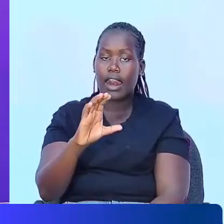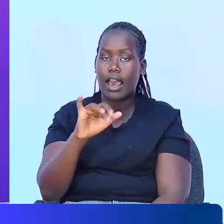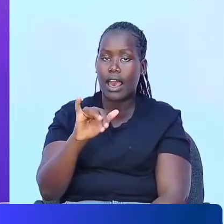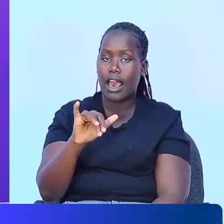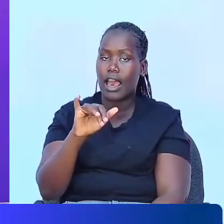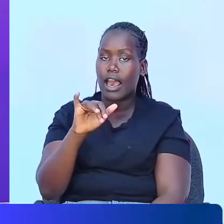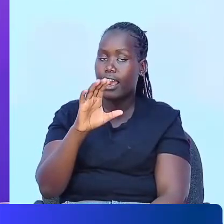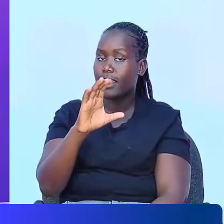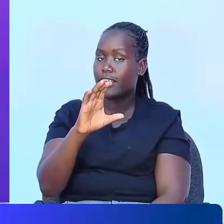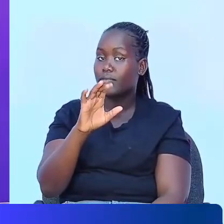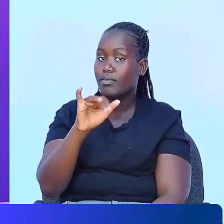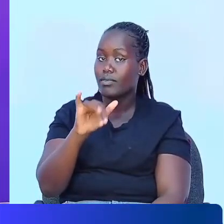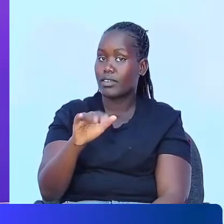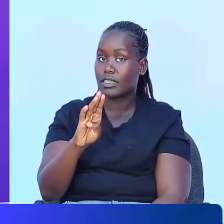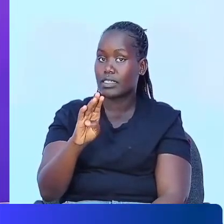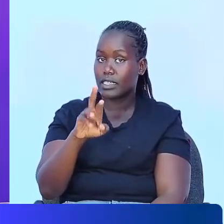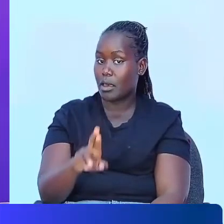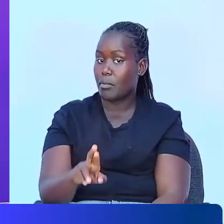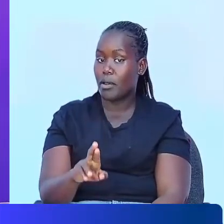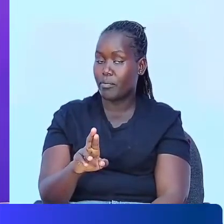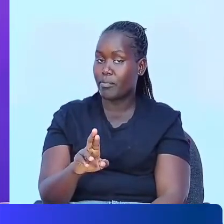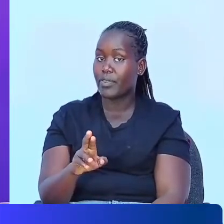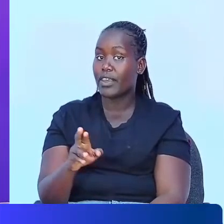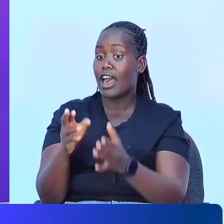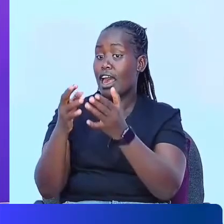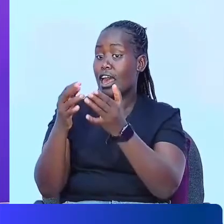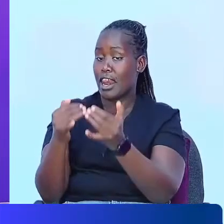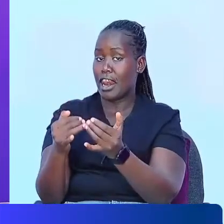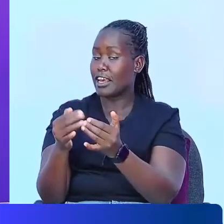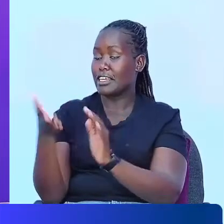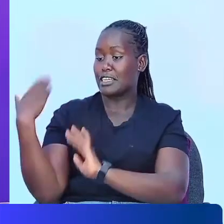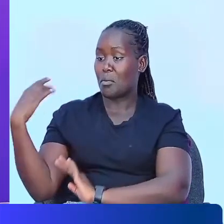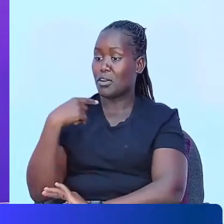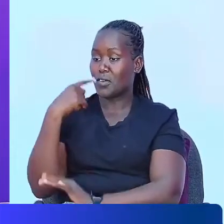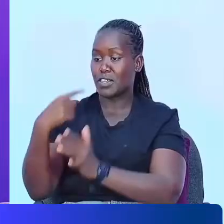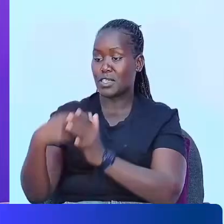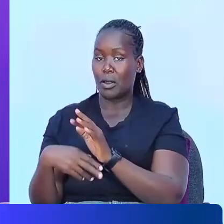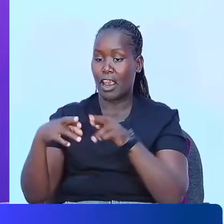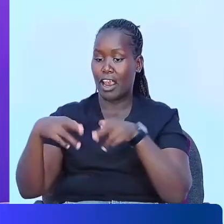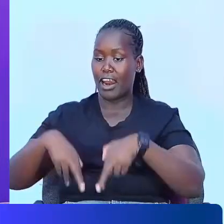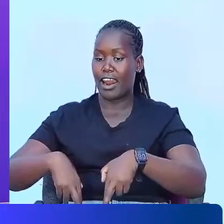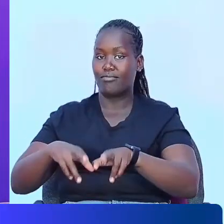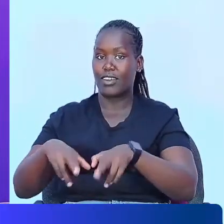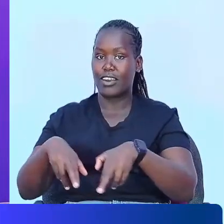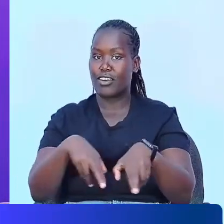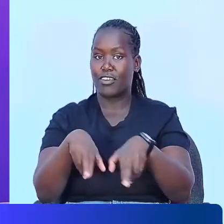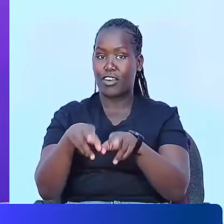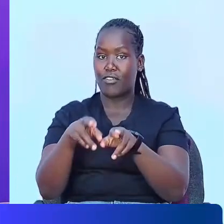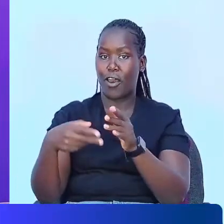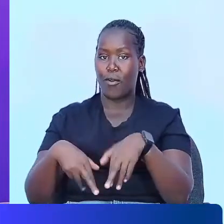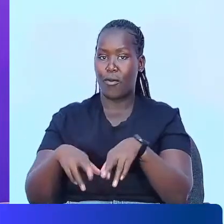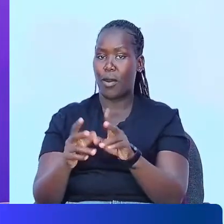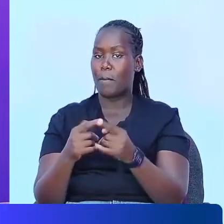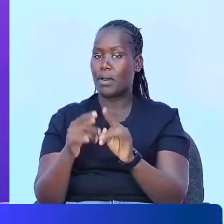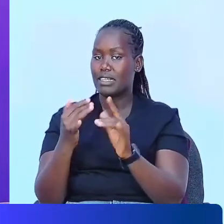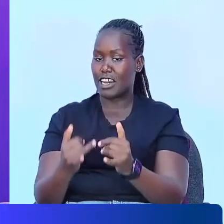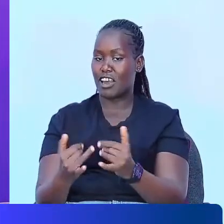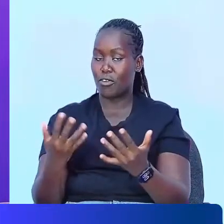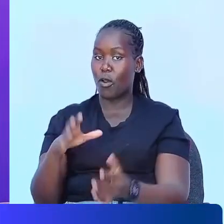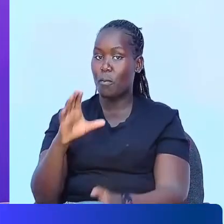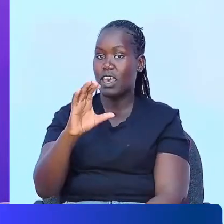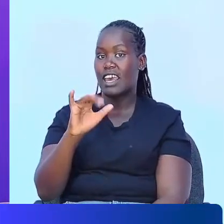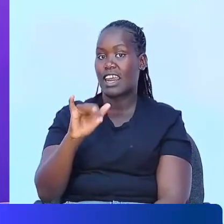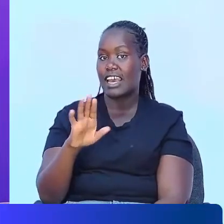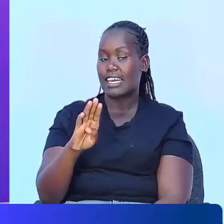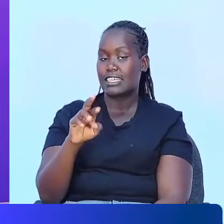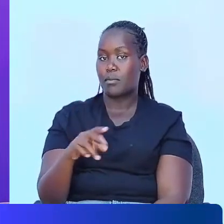used to say it's been done in River Road. Now it's no longer River Road. Cybers. It's everywhere. It's been printed in a cyber. He's been told